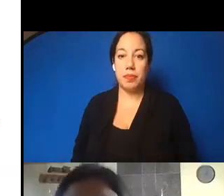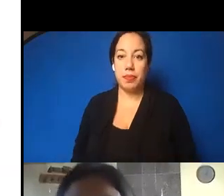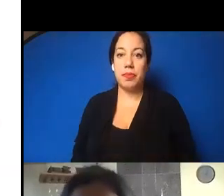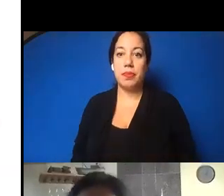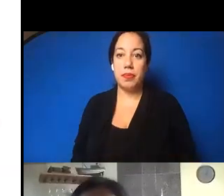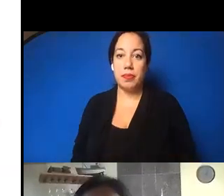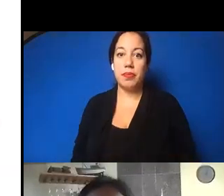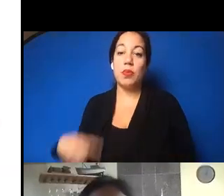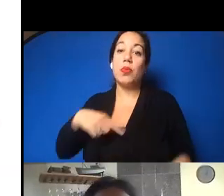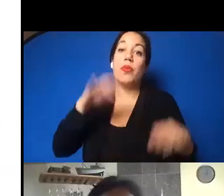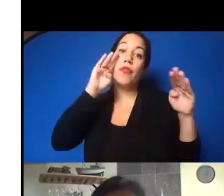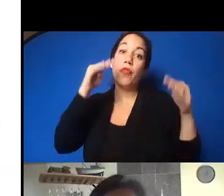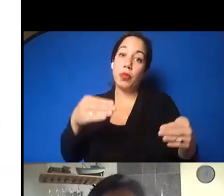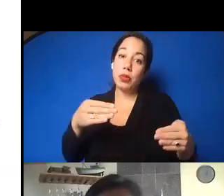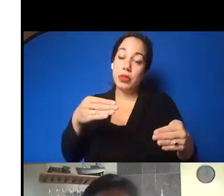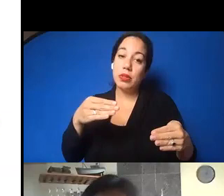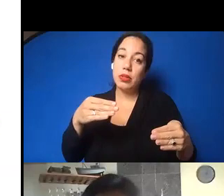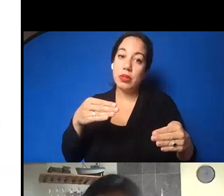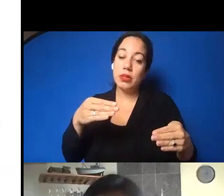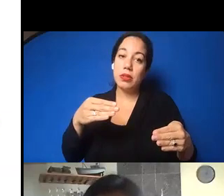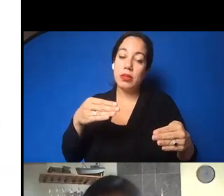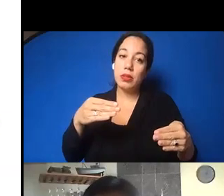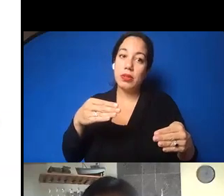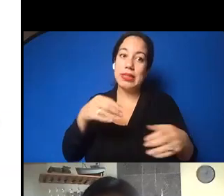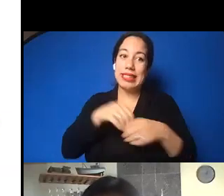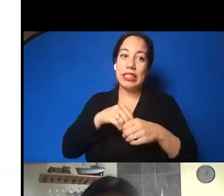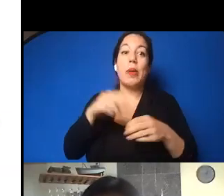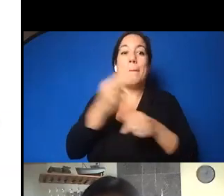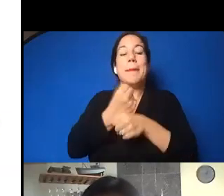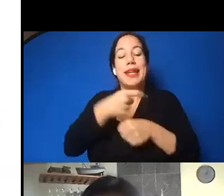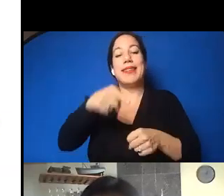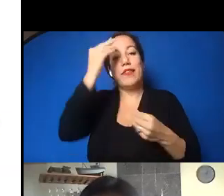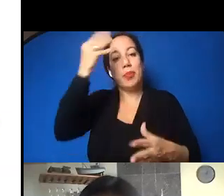So we're focusing on access to information in indigenous languages.